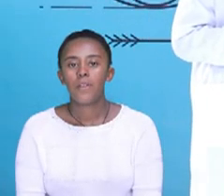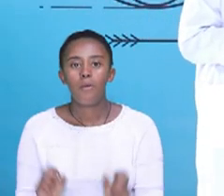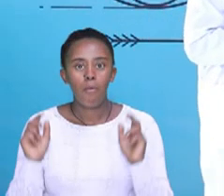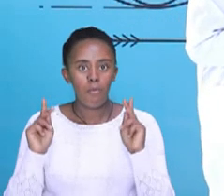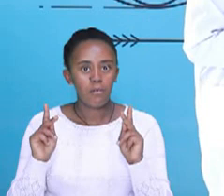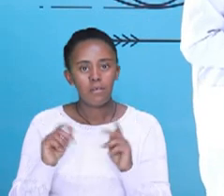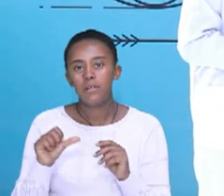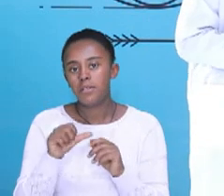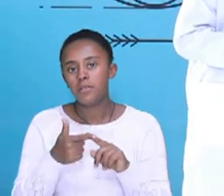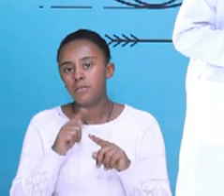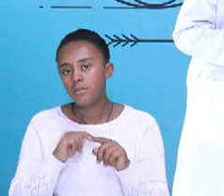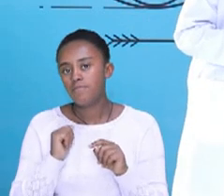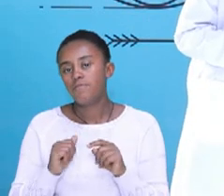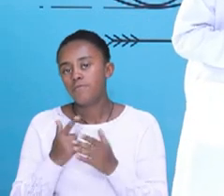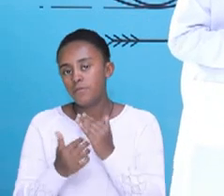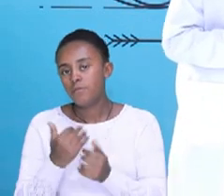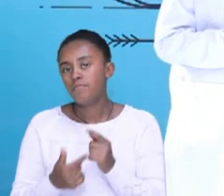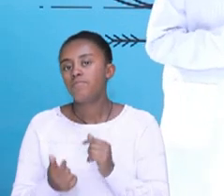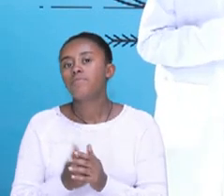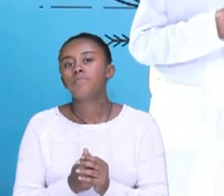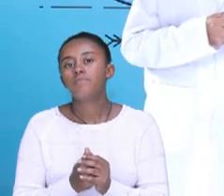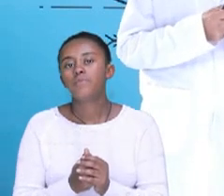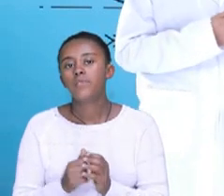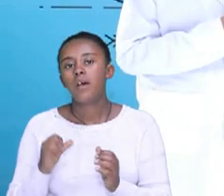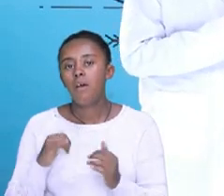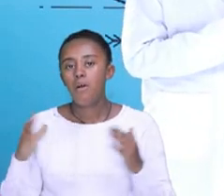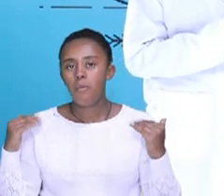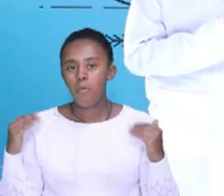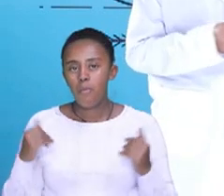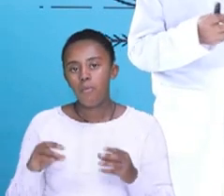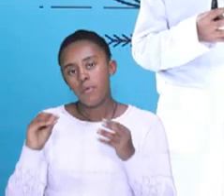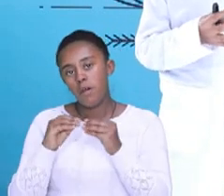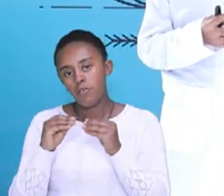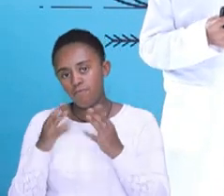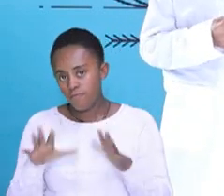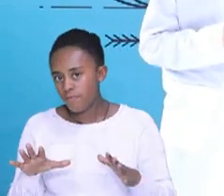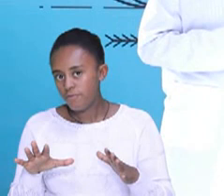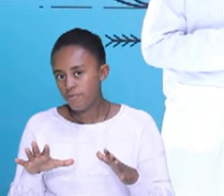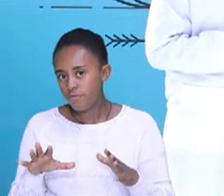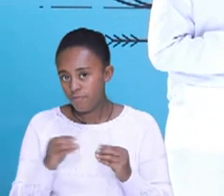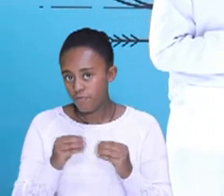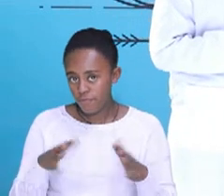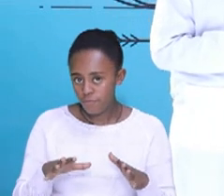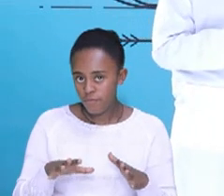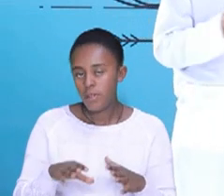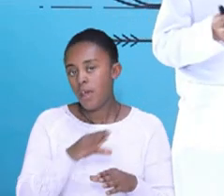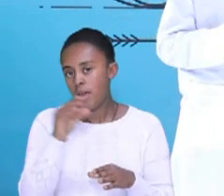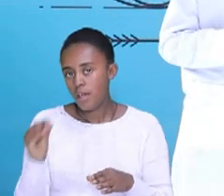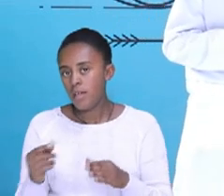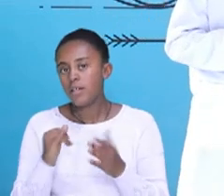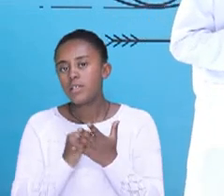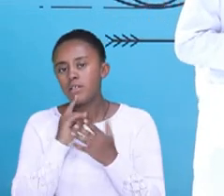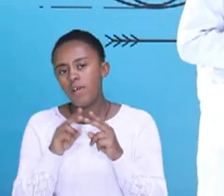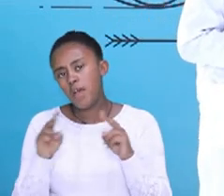Okay, let's return back to our discussion. I hope you have calculated your exercise, and it